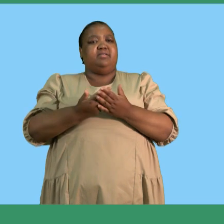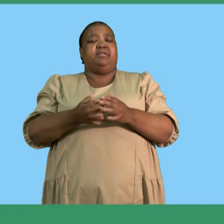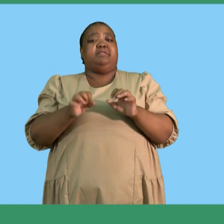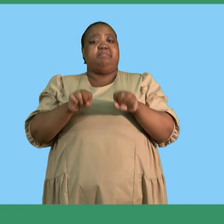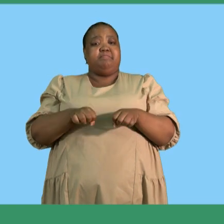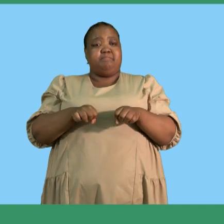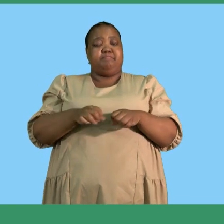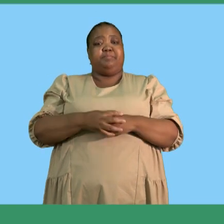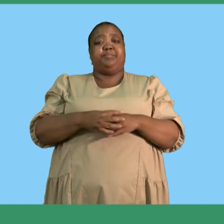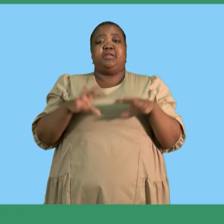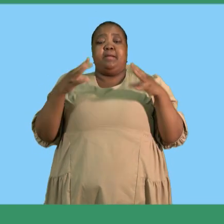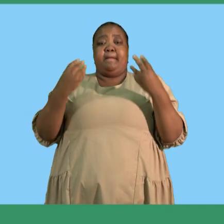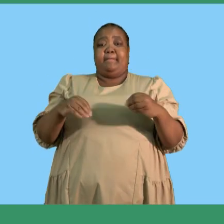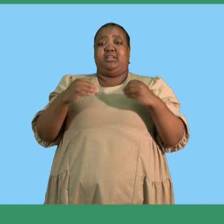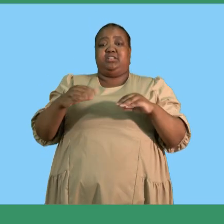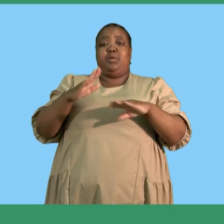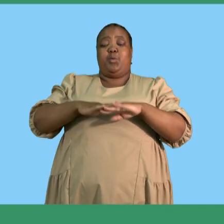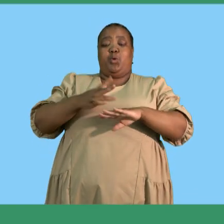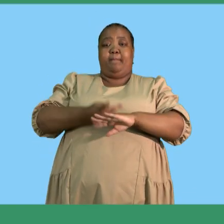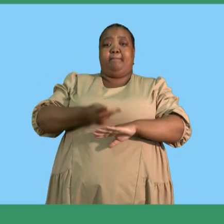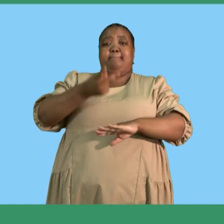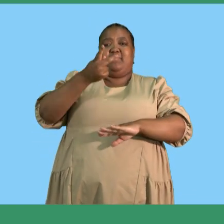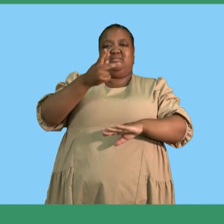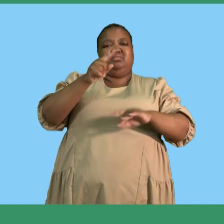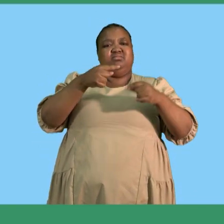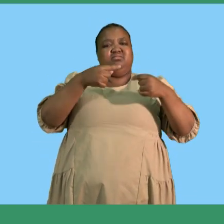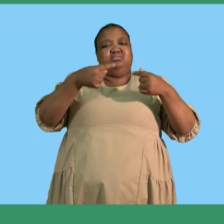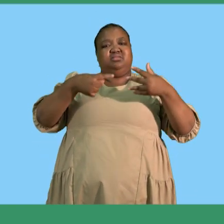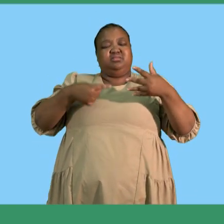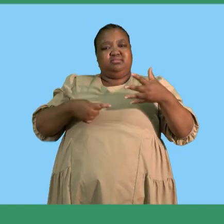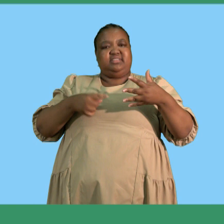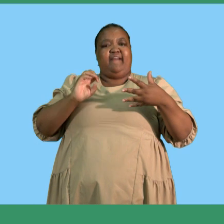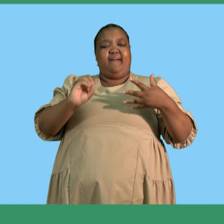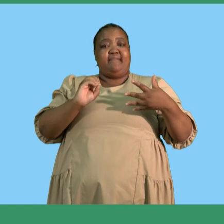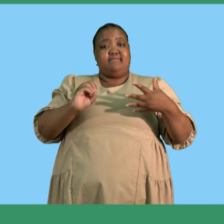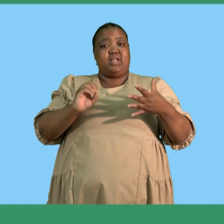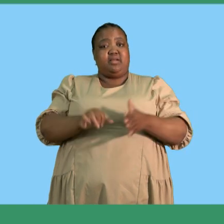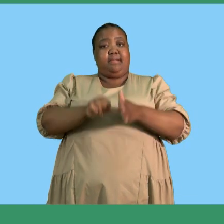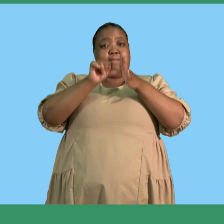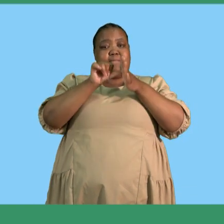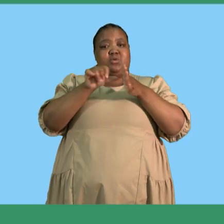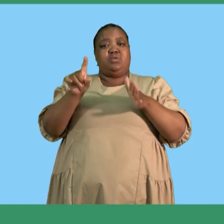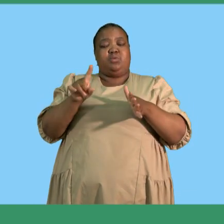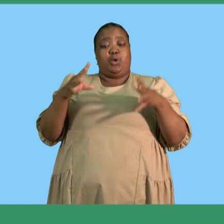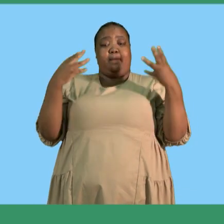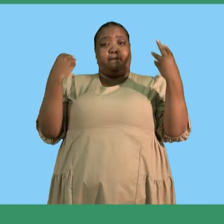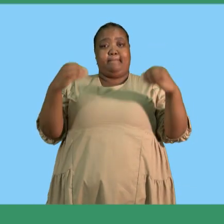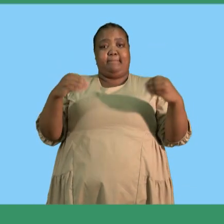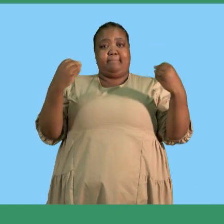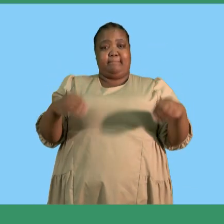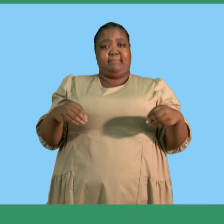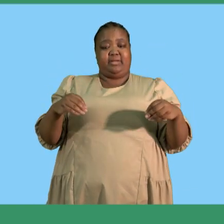you know, that make a business to be more profitable. The main important is that a